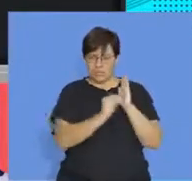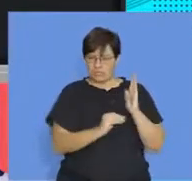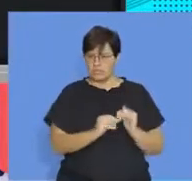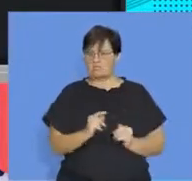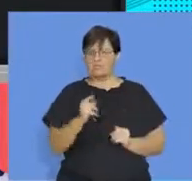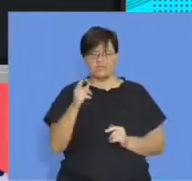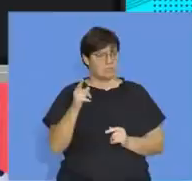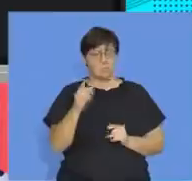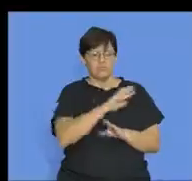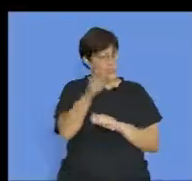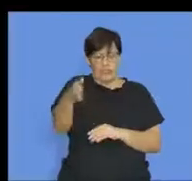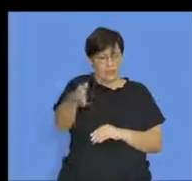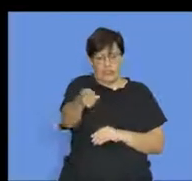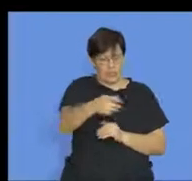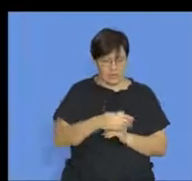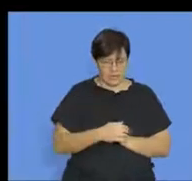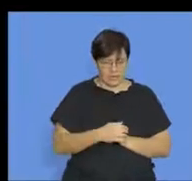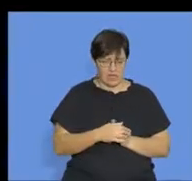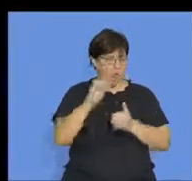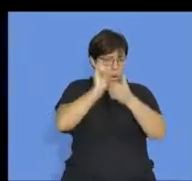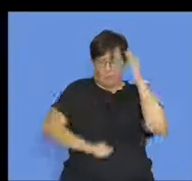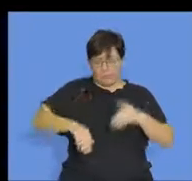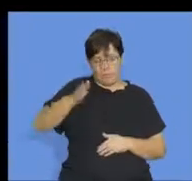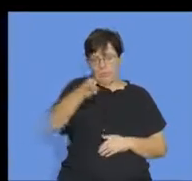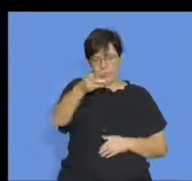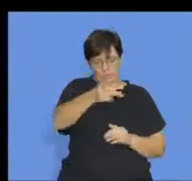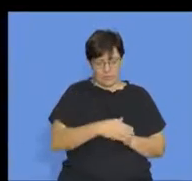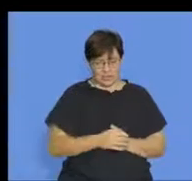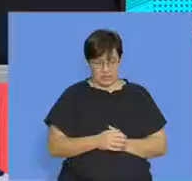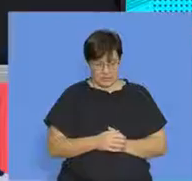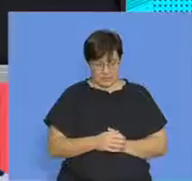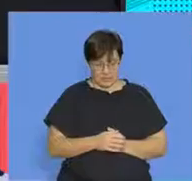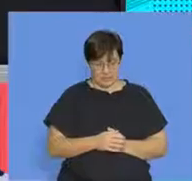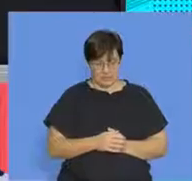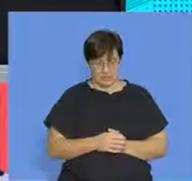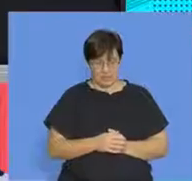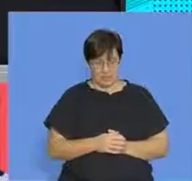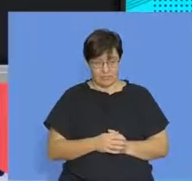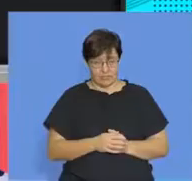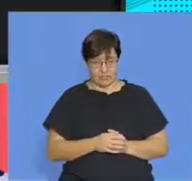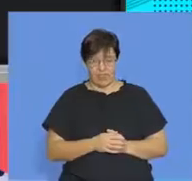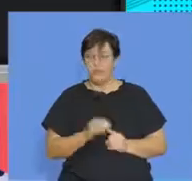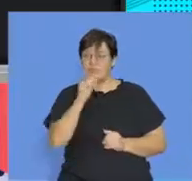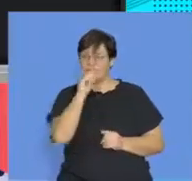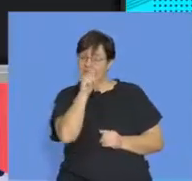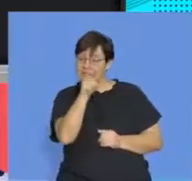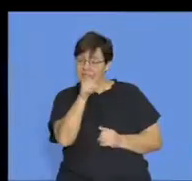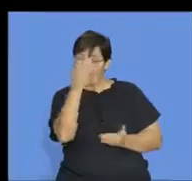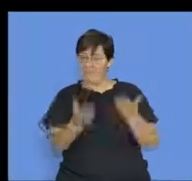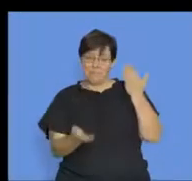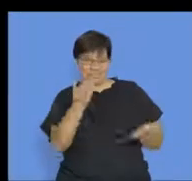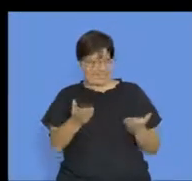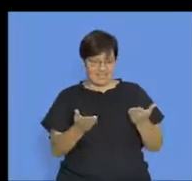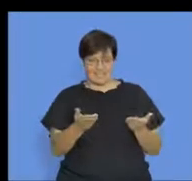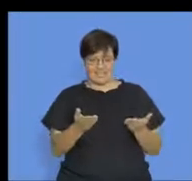not recorded. It's not there. It's not recorded. It's just not there. Okay, which means